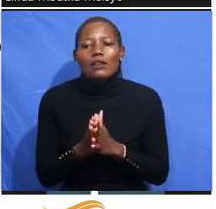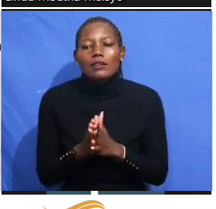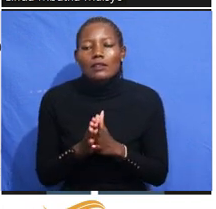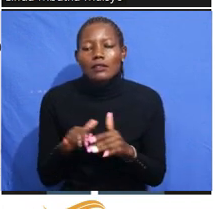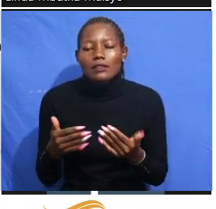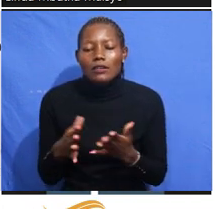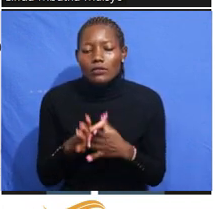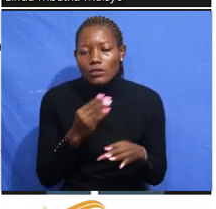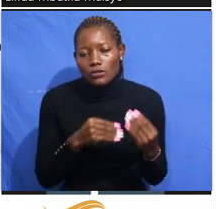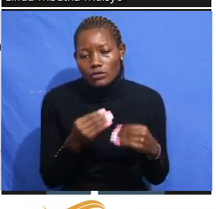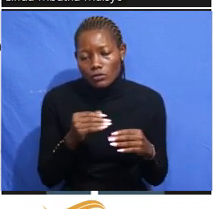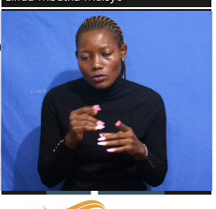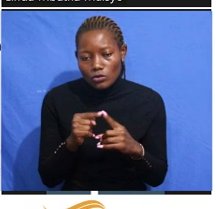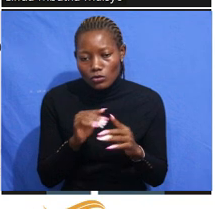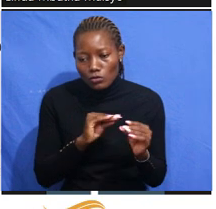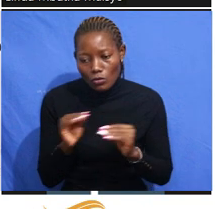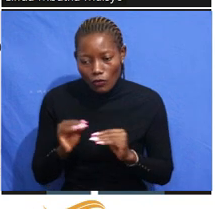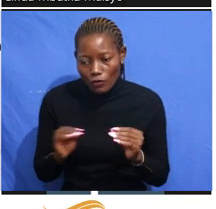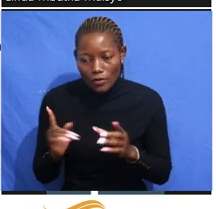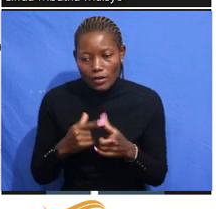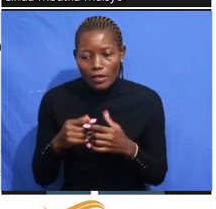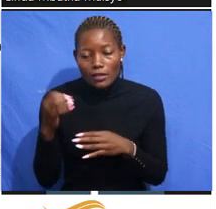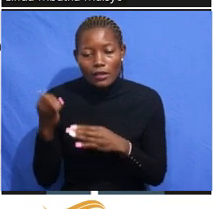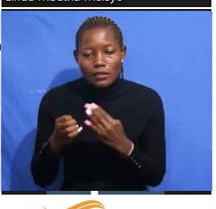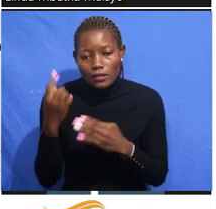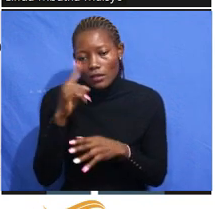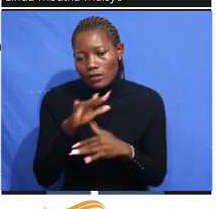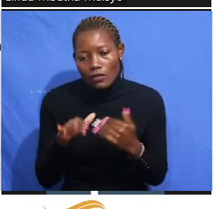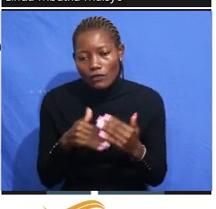movement in sports. And then at the end of it all,